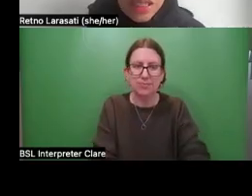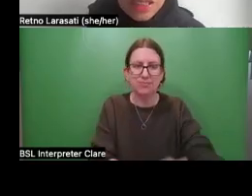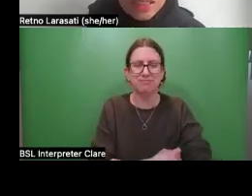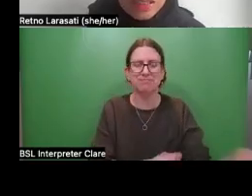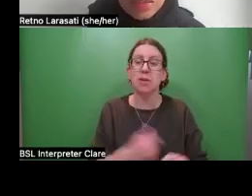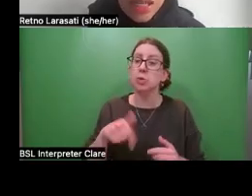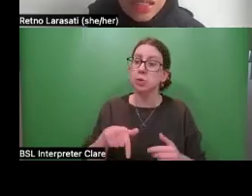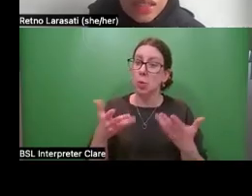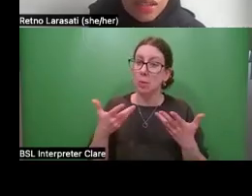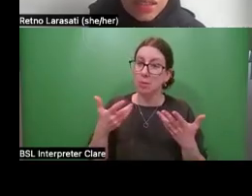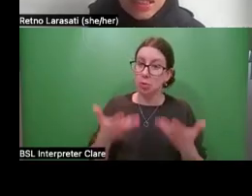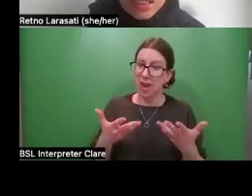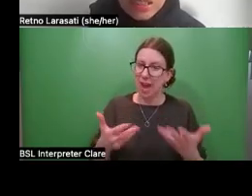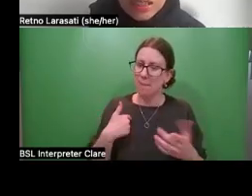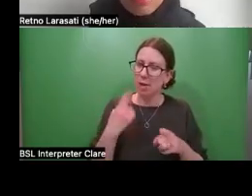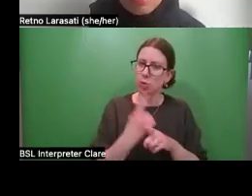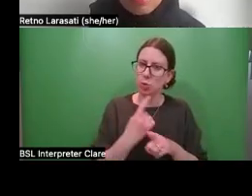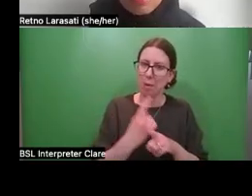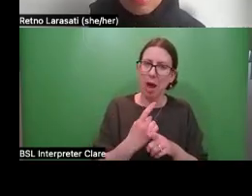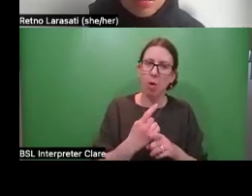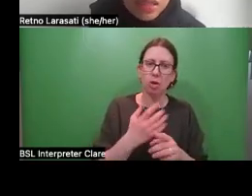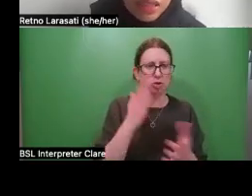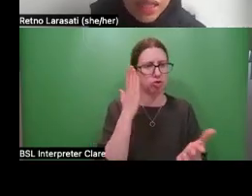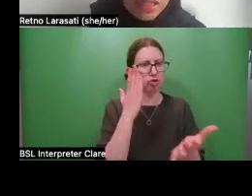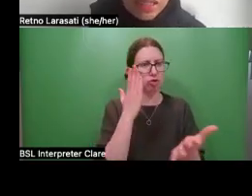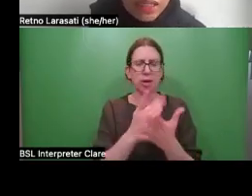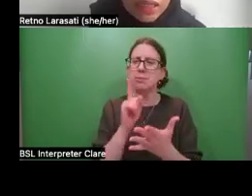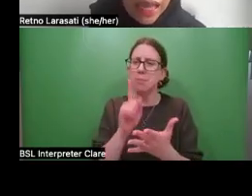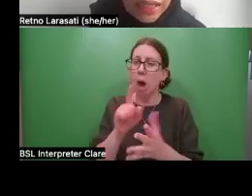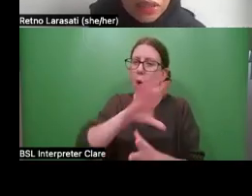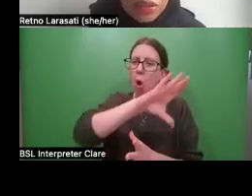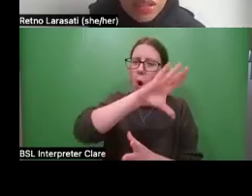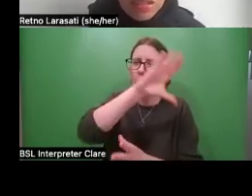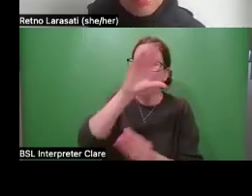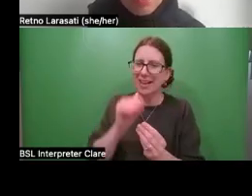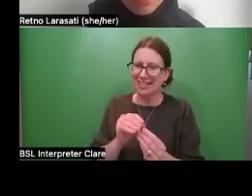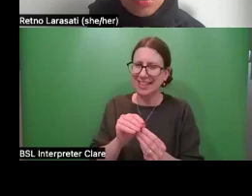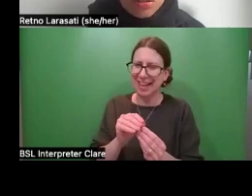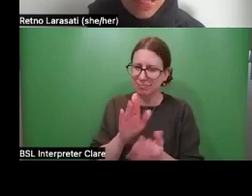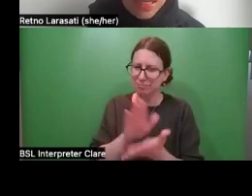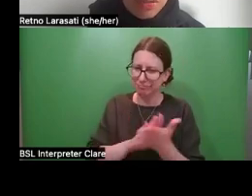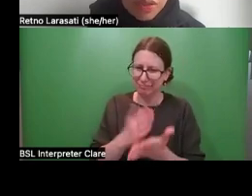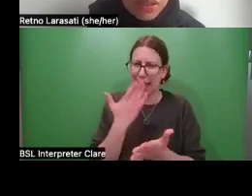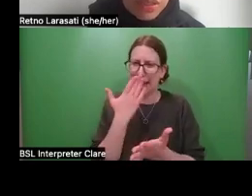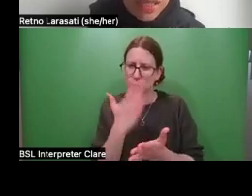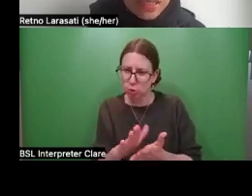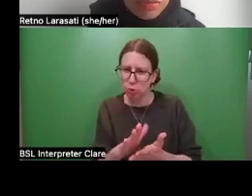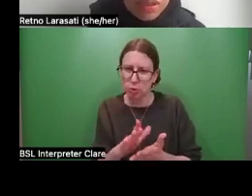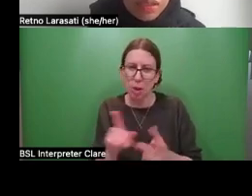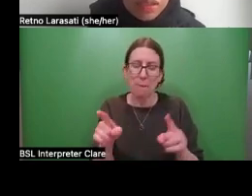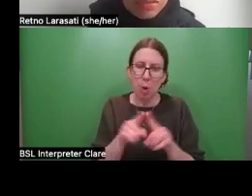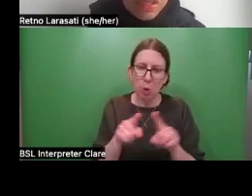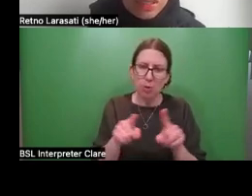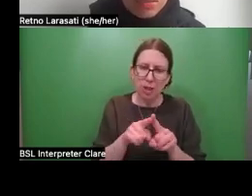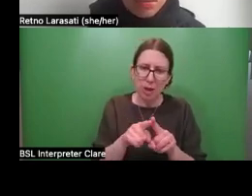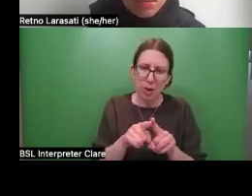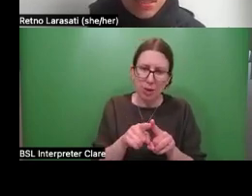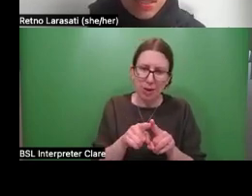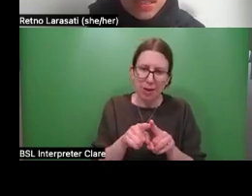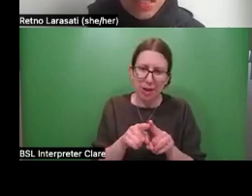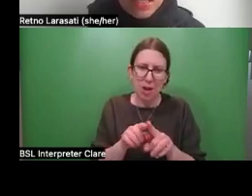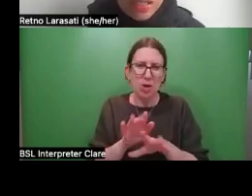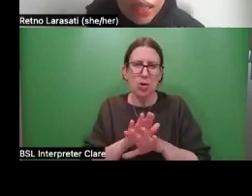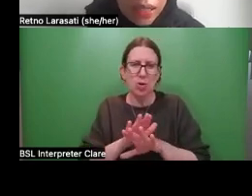be discussing trust holistically. So it's an attitude, but also the behavior that is related to